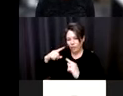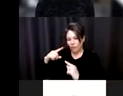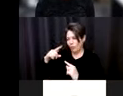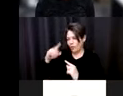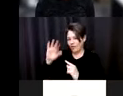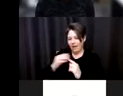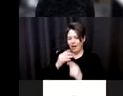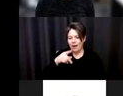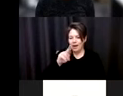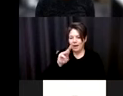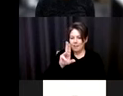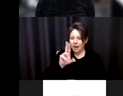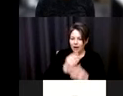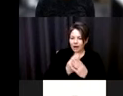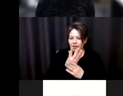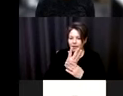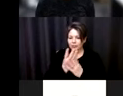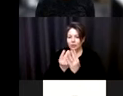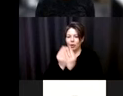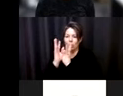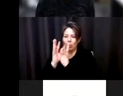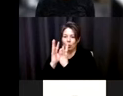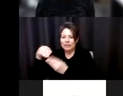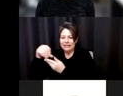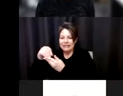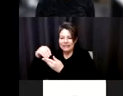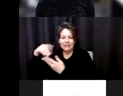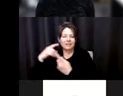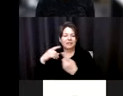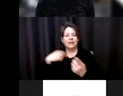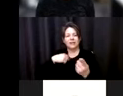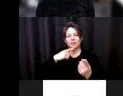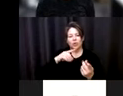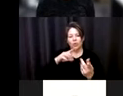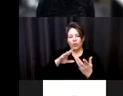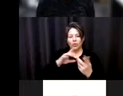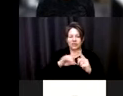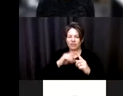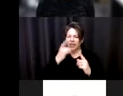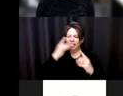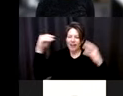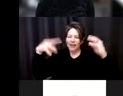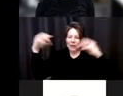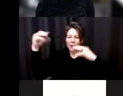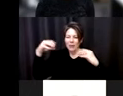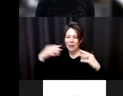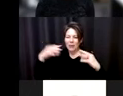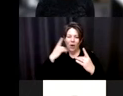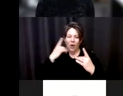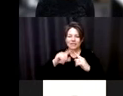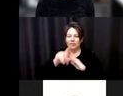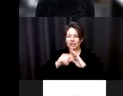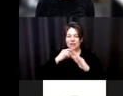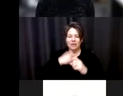bud to bloom to seed. So the lighting is different in many of the insets because it was at different times of the year. This is